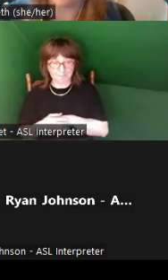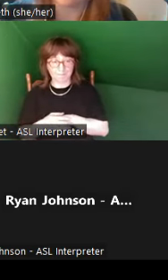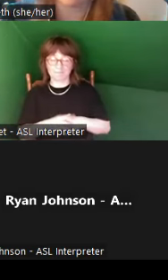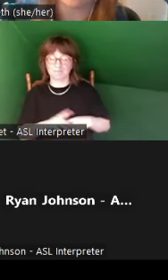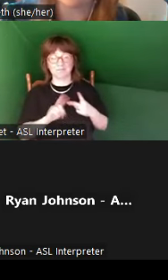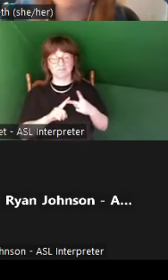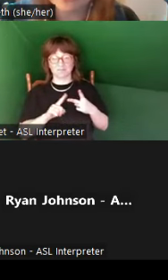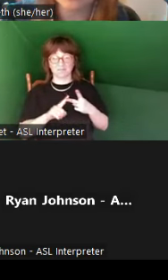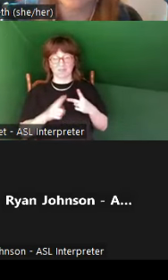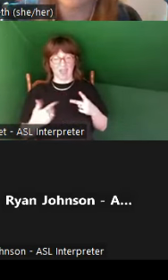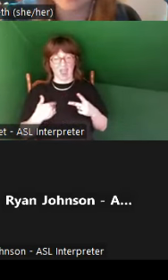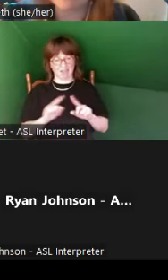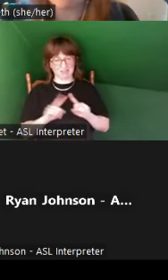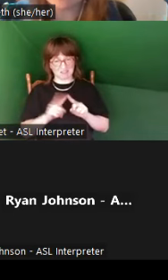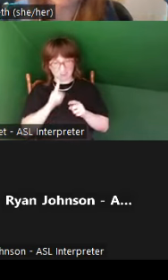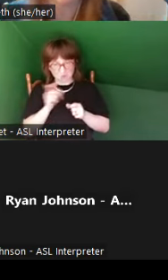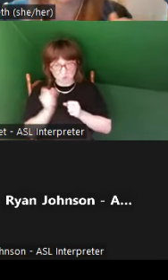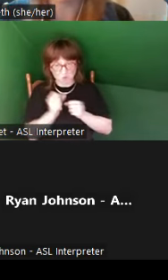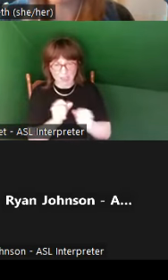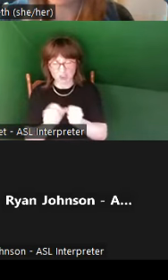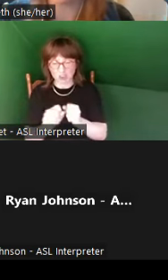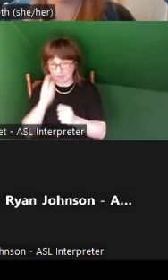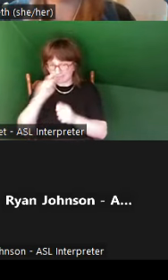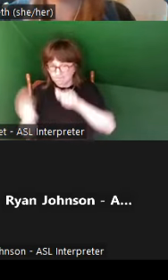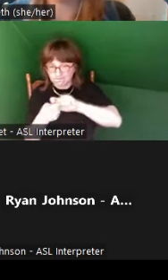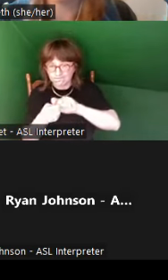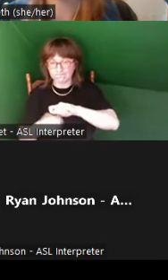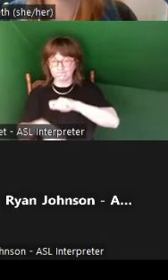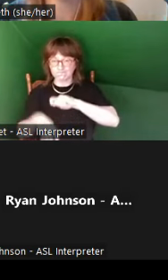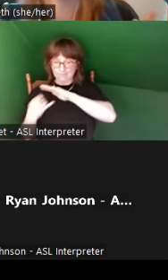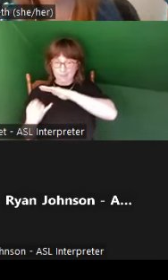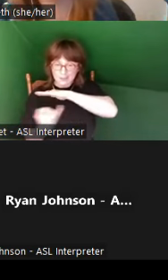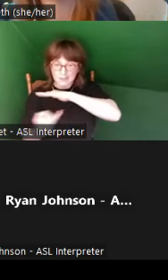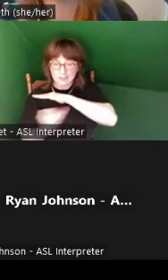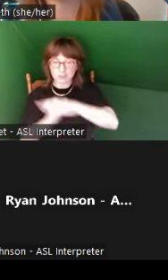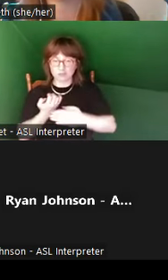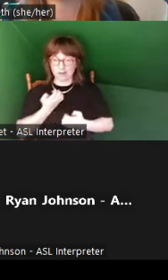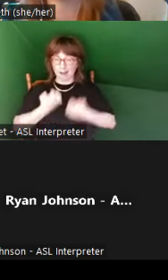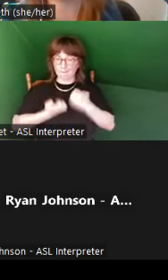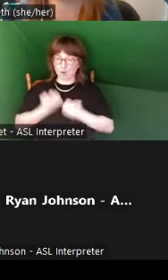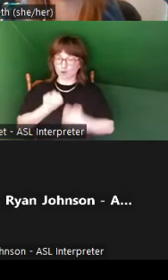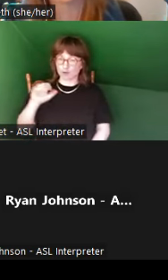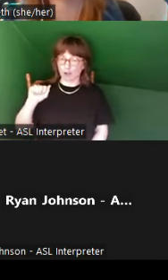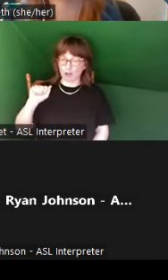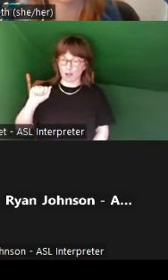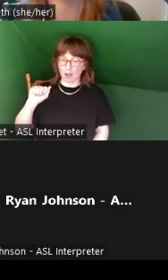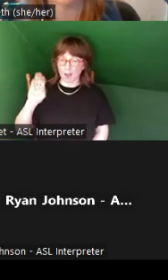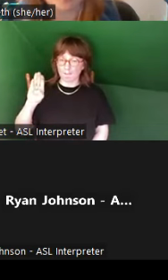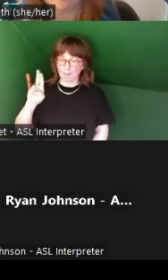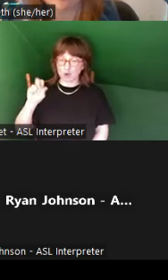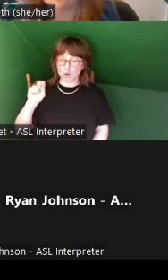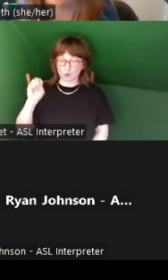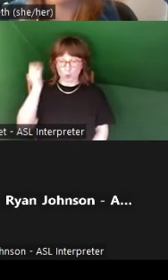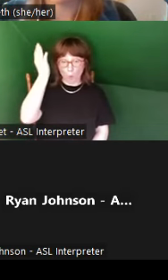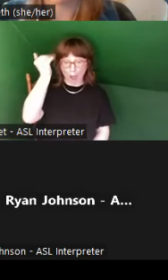different tactics like coercion, isolation, emotional abuse to make that other person's world smaller and